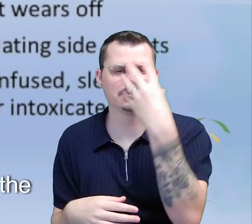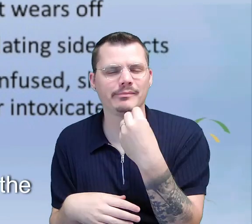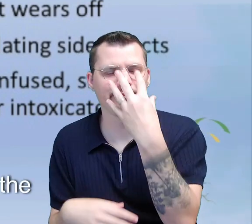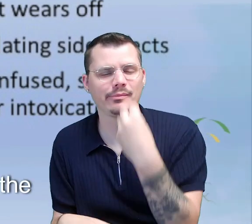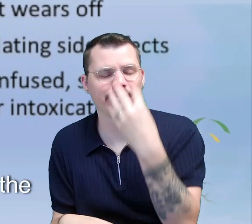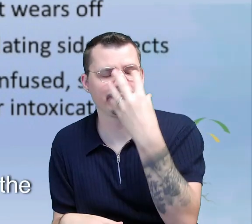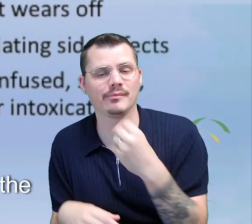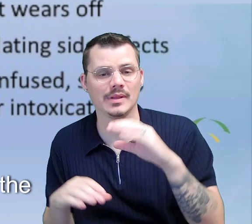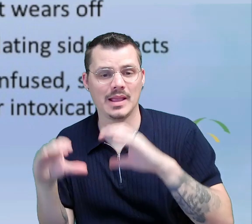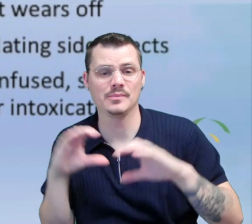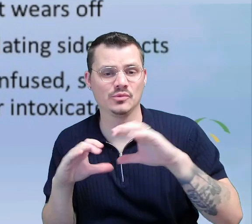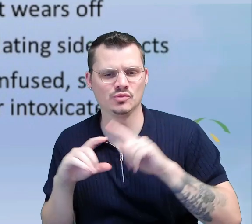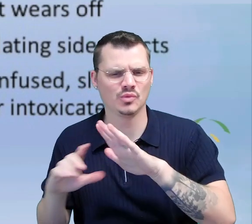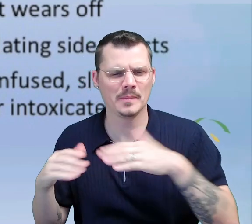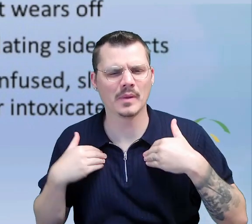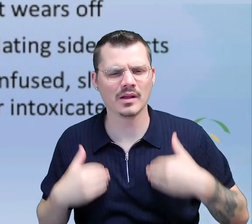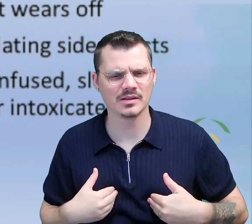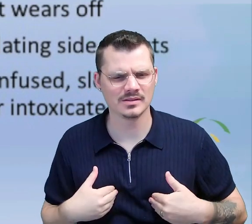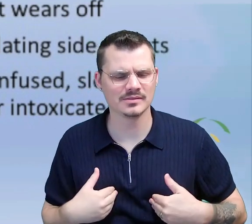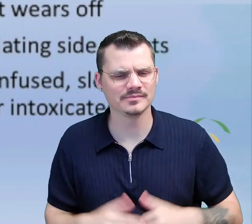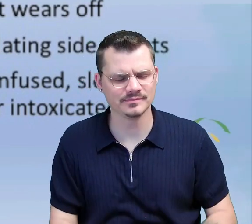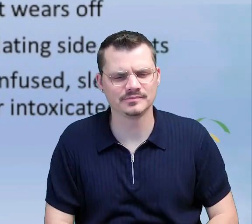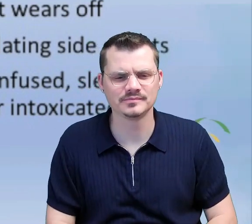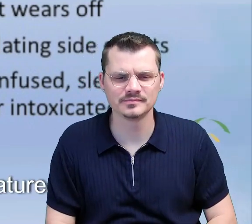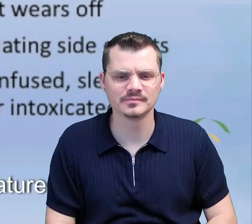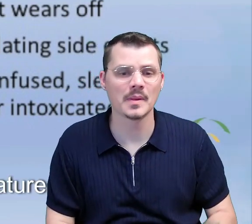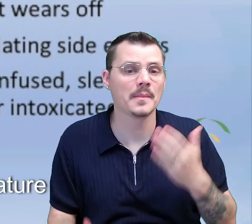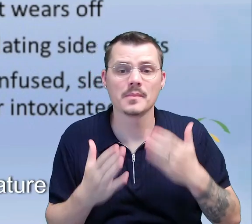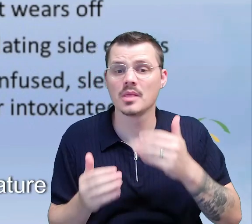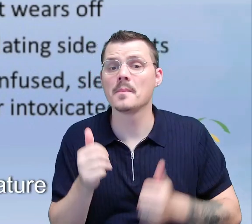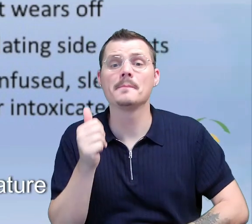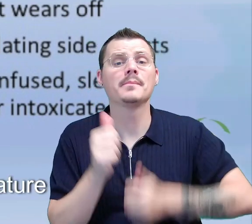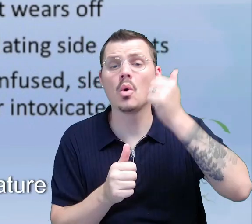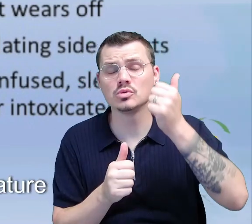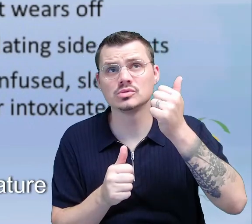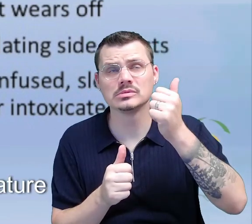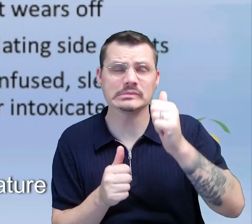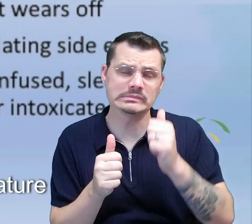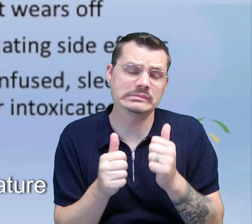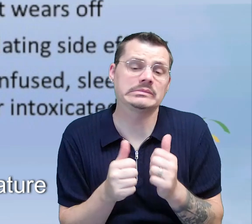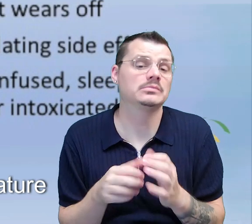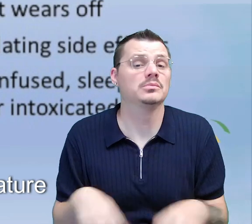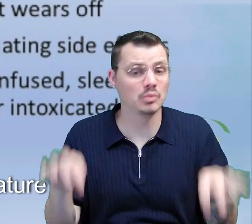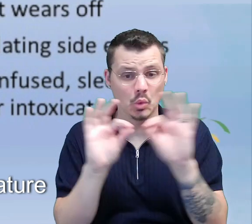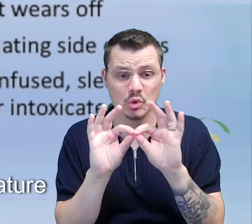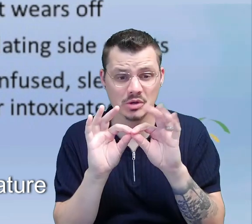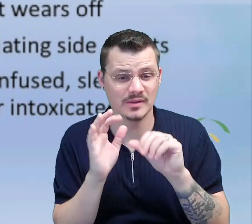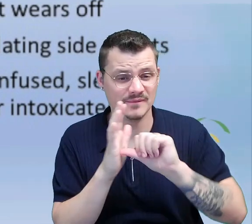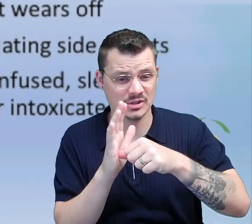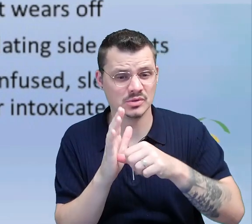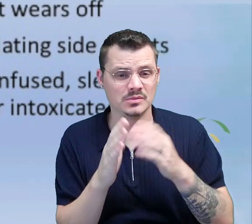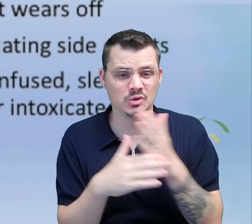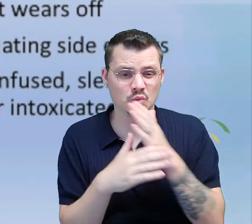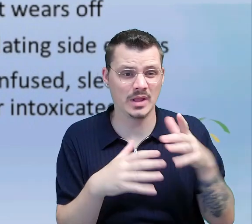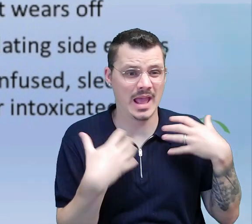sleepy time chemicals to the person's body. Probably the most important feature